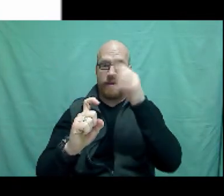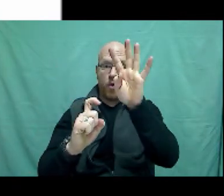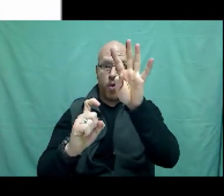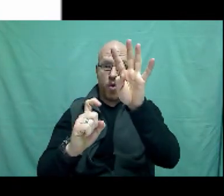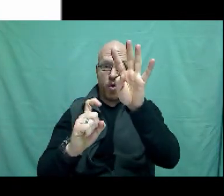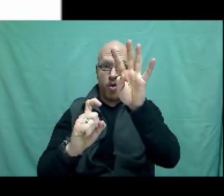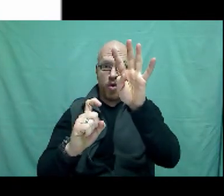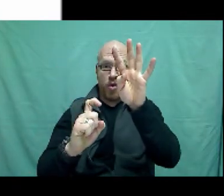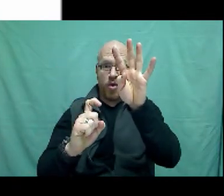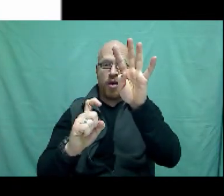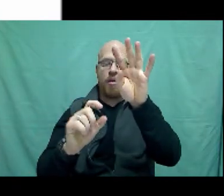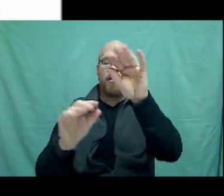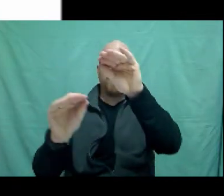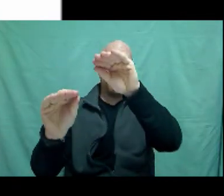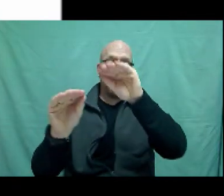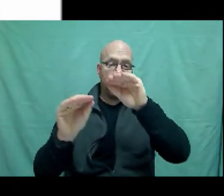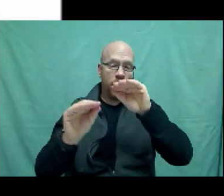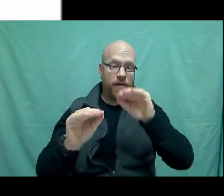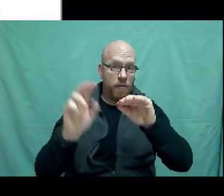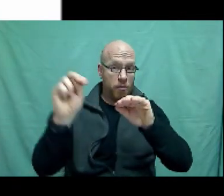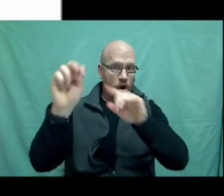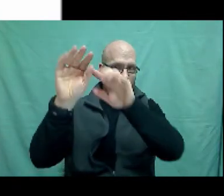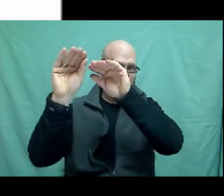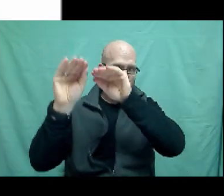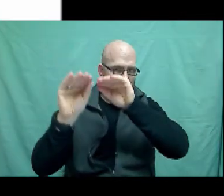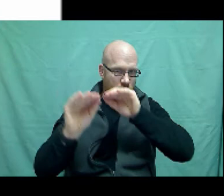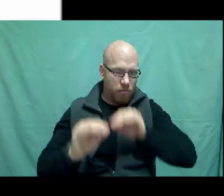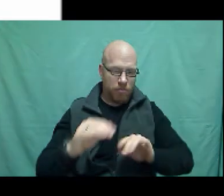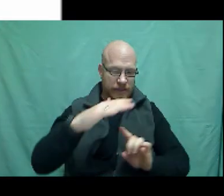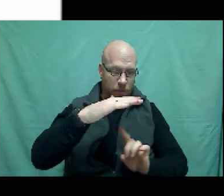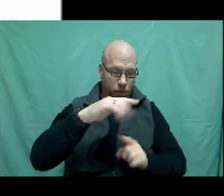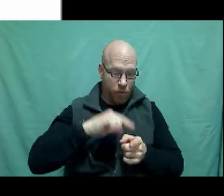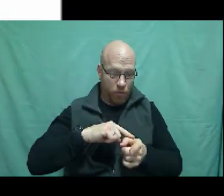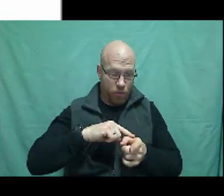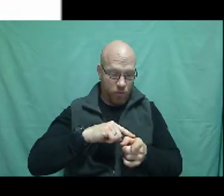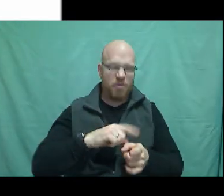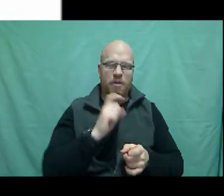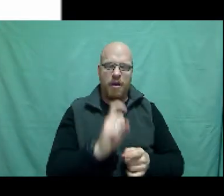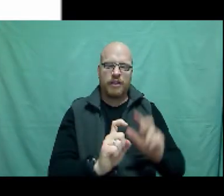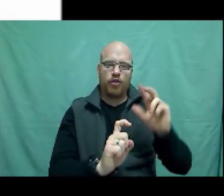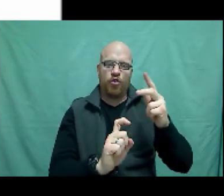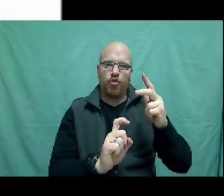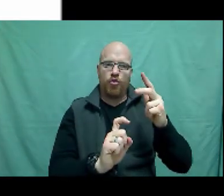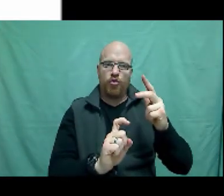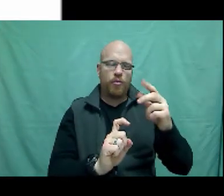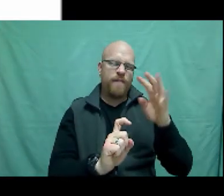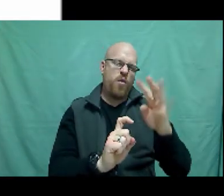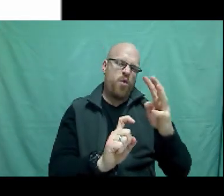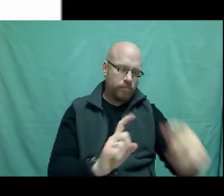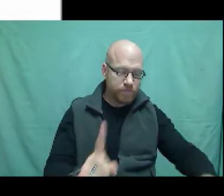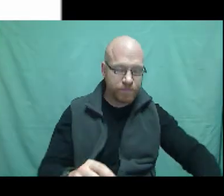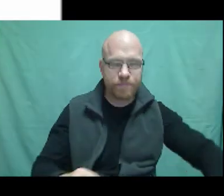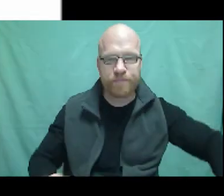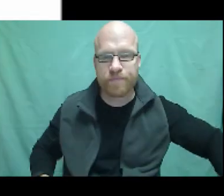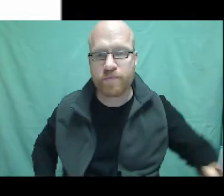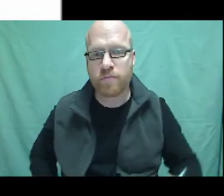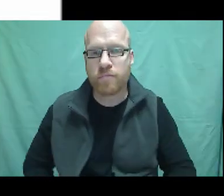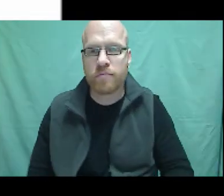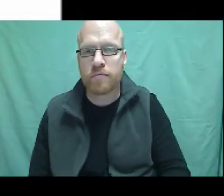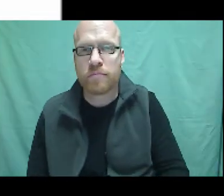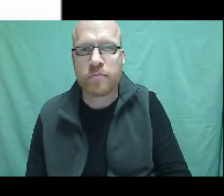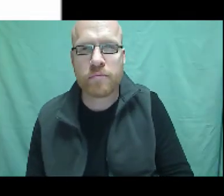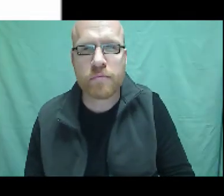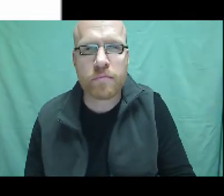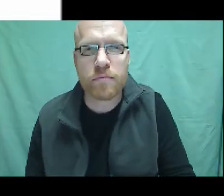64. Now, for b, we have x to the negative 4. It moves to the denominator and